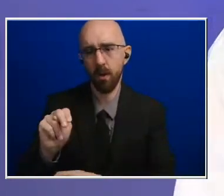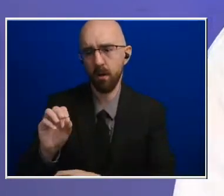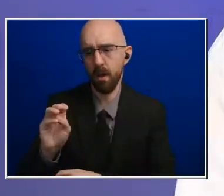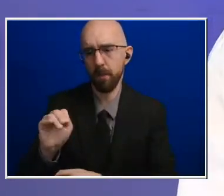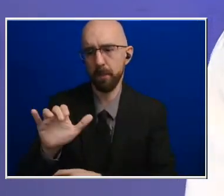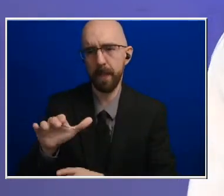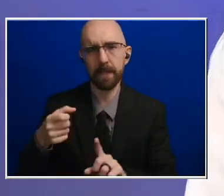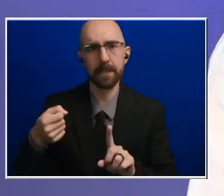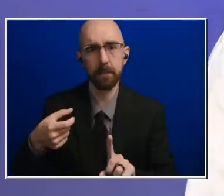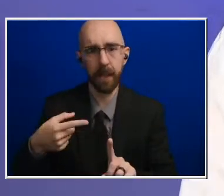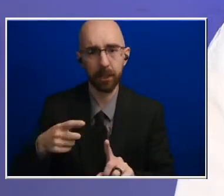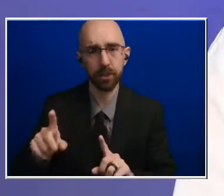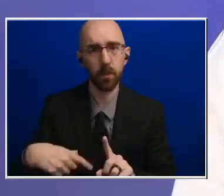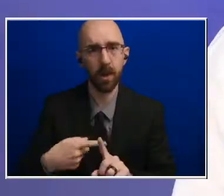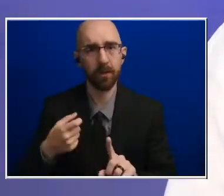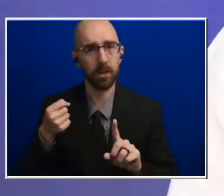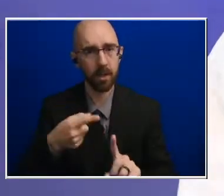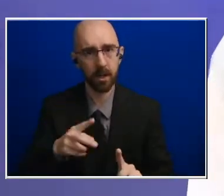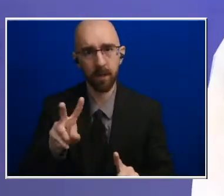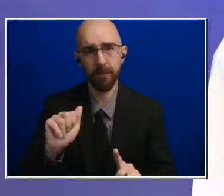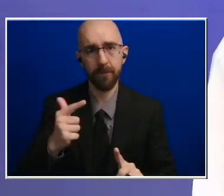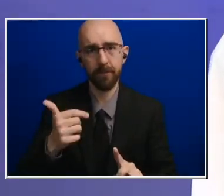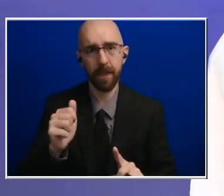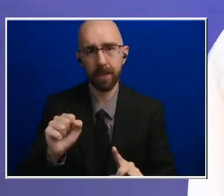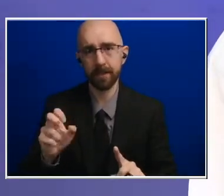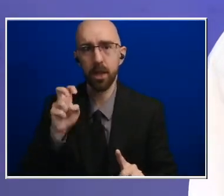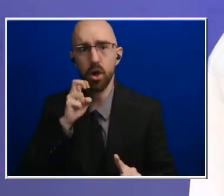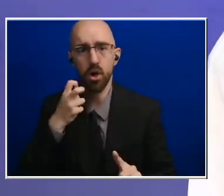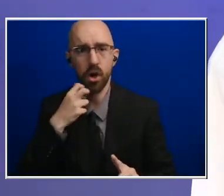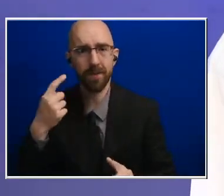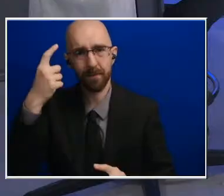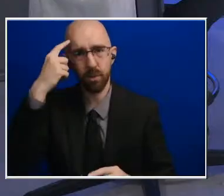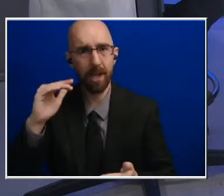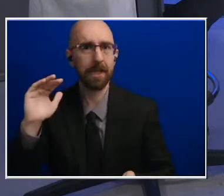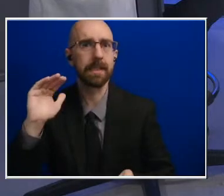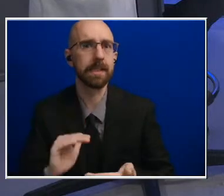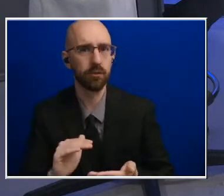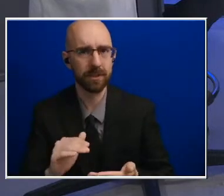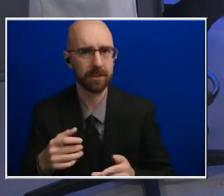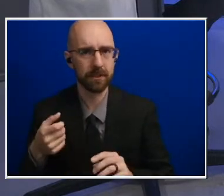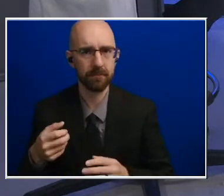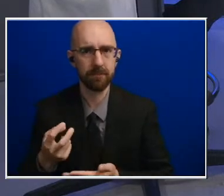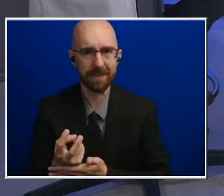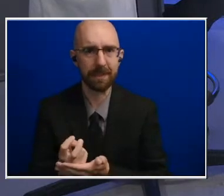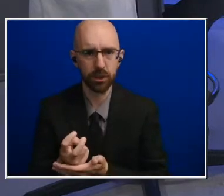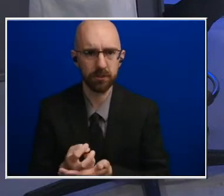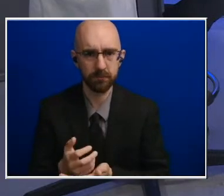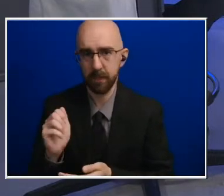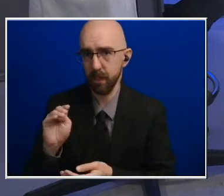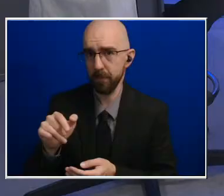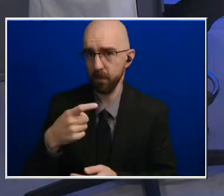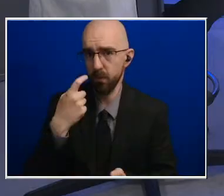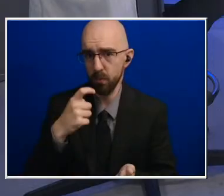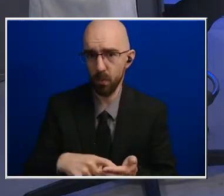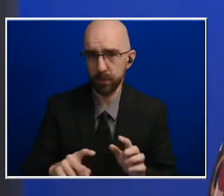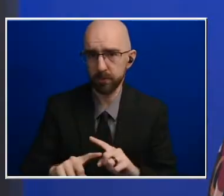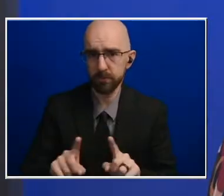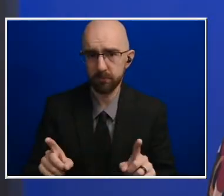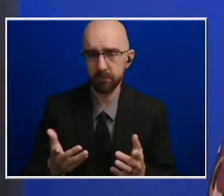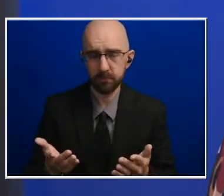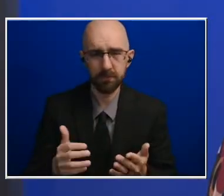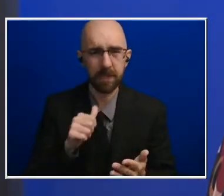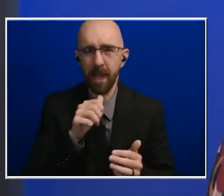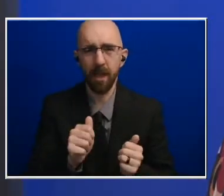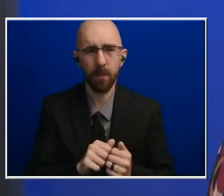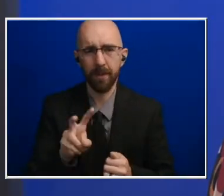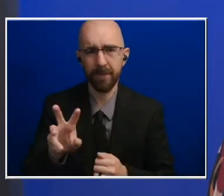vagus nerve, can signal to the brain to decrease seizures. So Amy, did you notice any change in the seizures? Not with the VNS, but